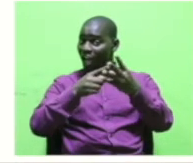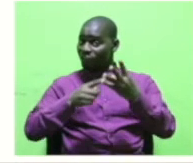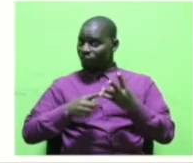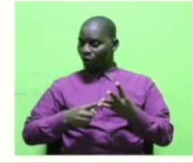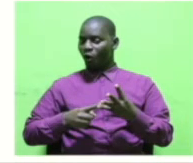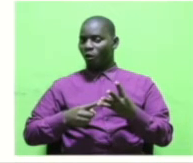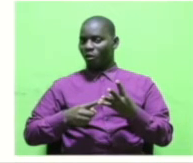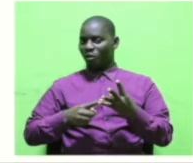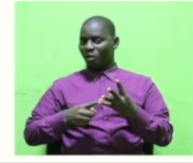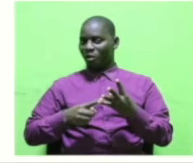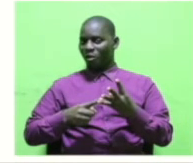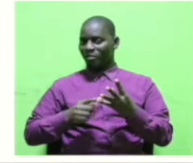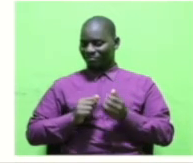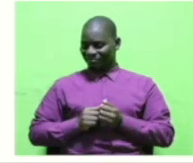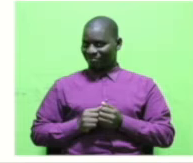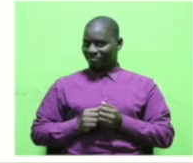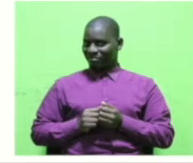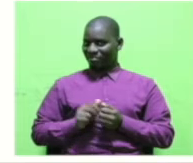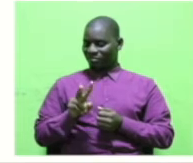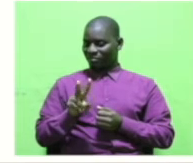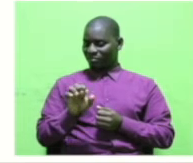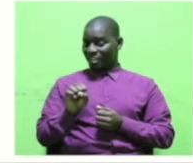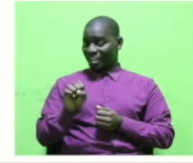These vessels, known as aorta,